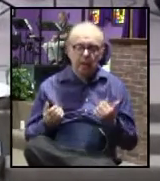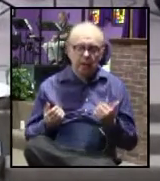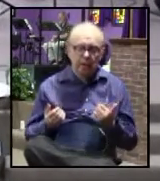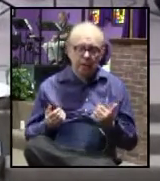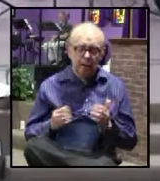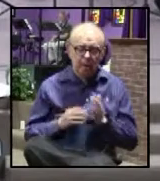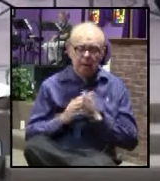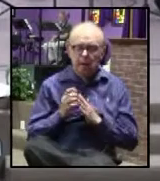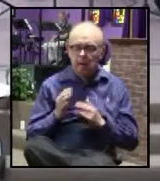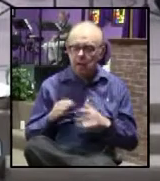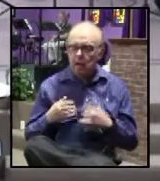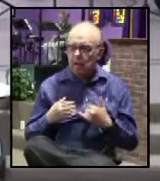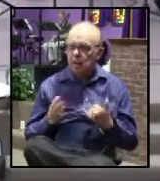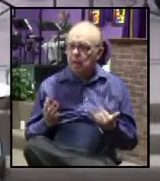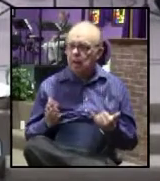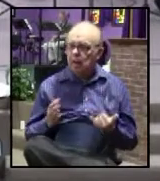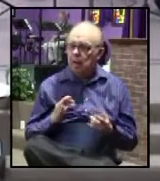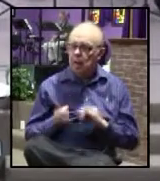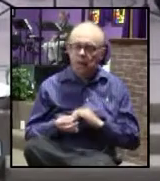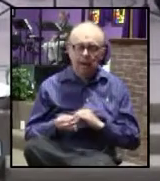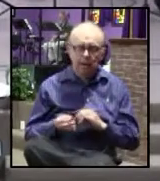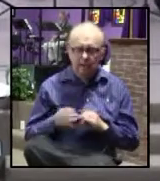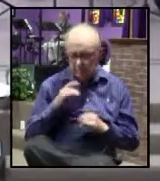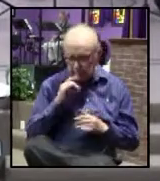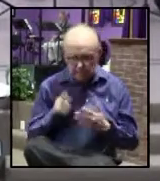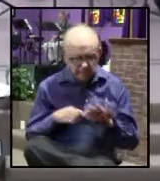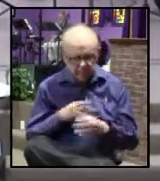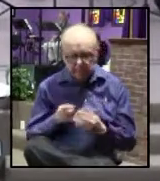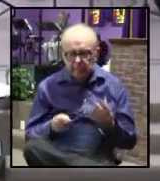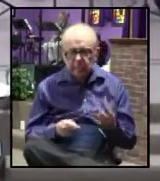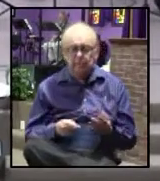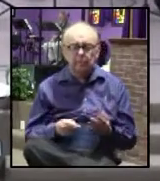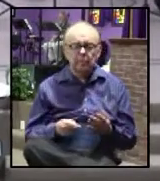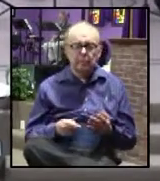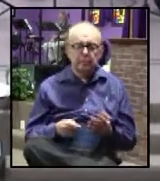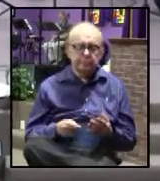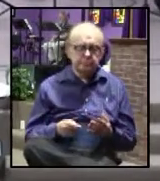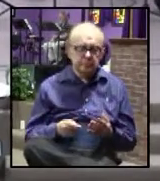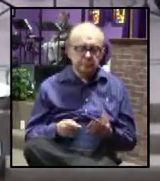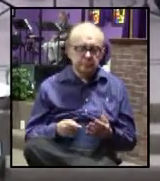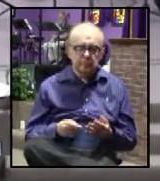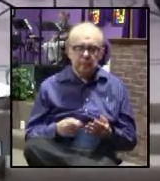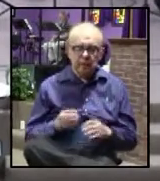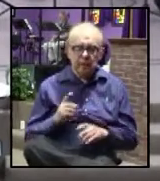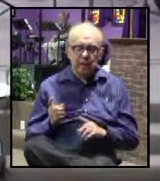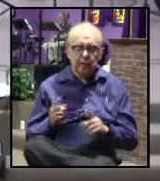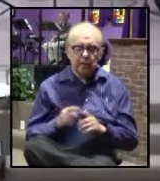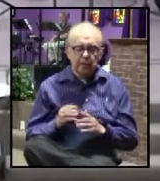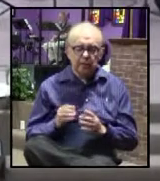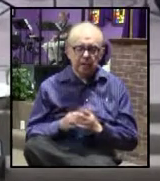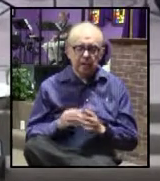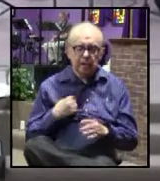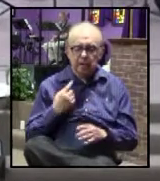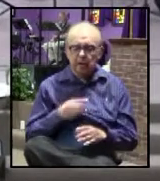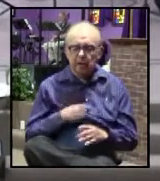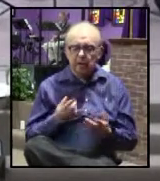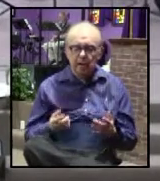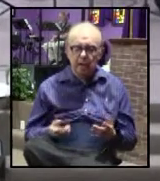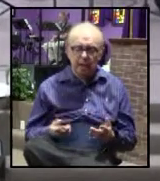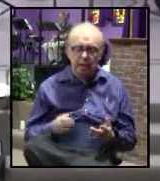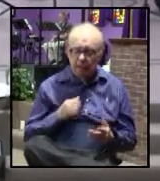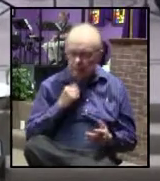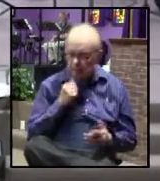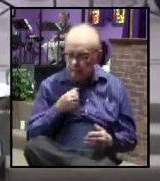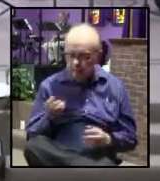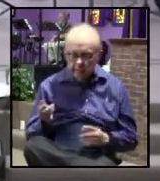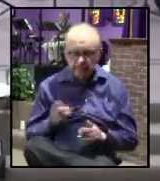letting cancer and illness and family problems and kid problems and financial problems and work problems and emotional problems and relationship problems, we're